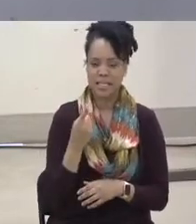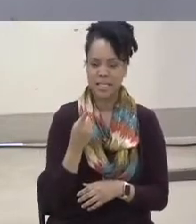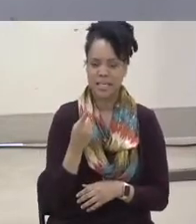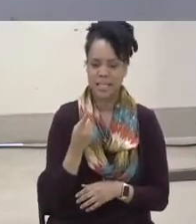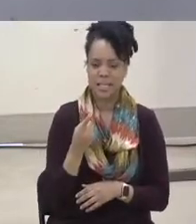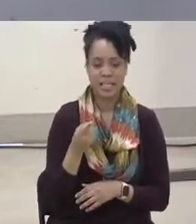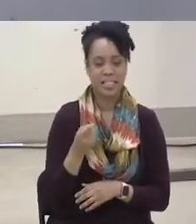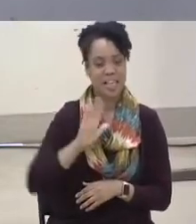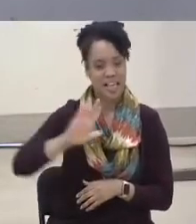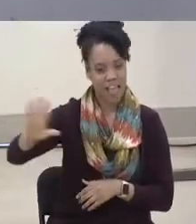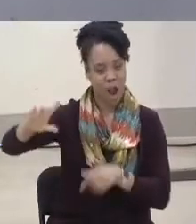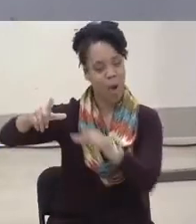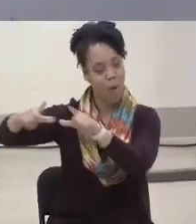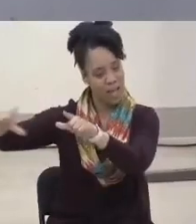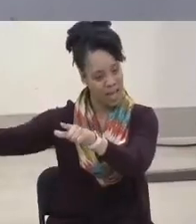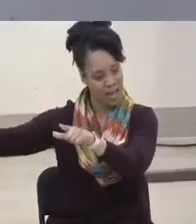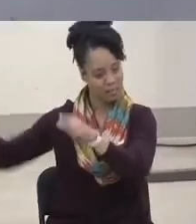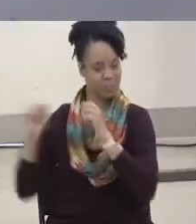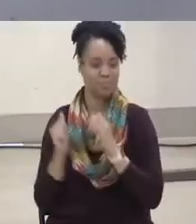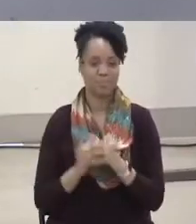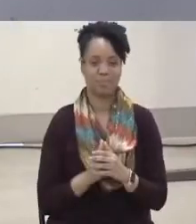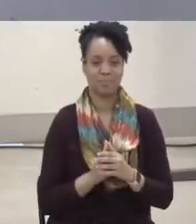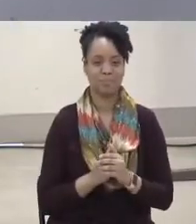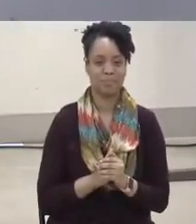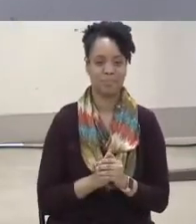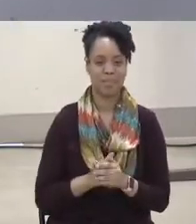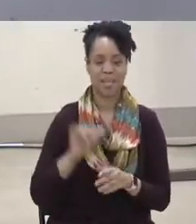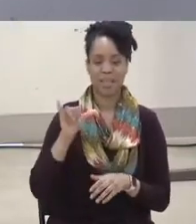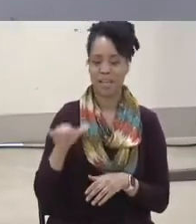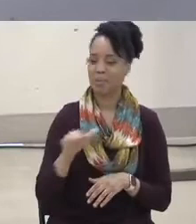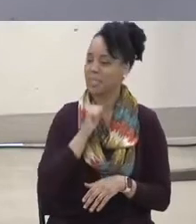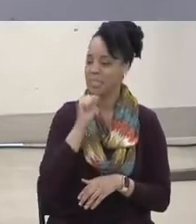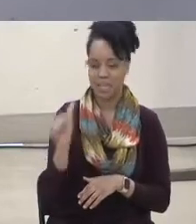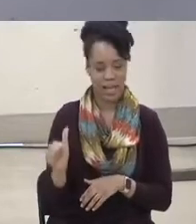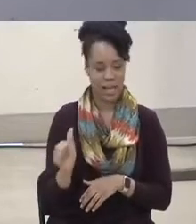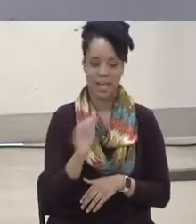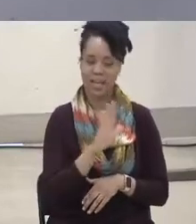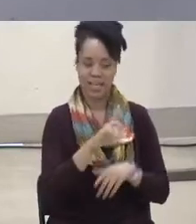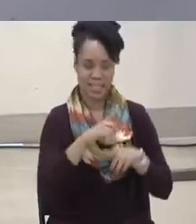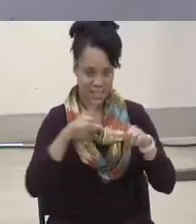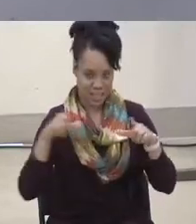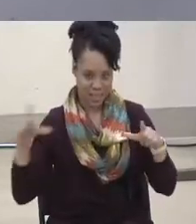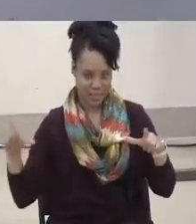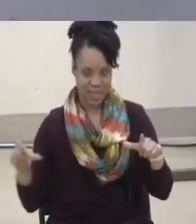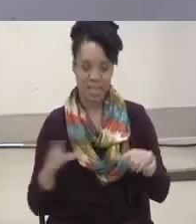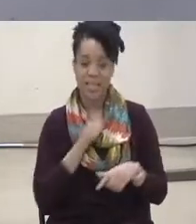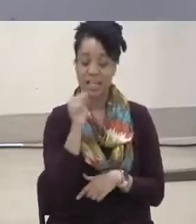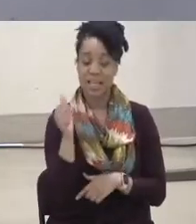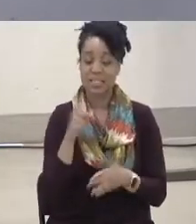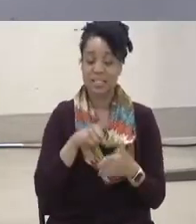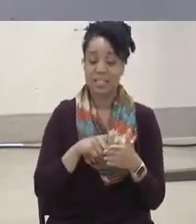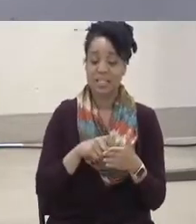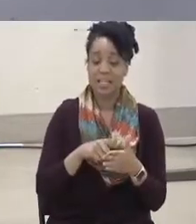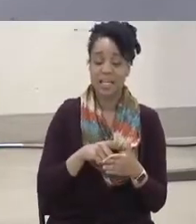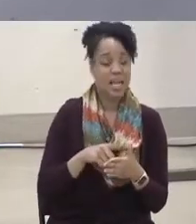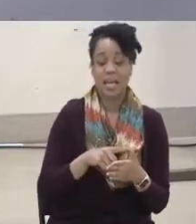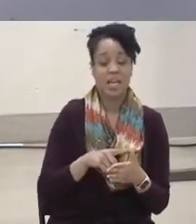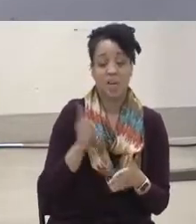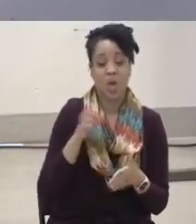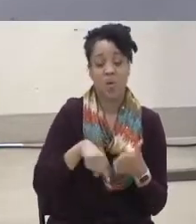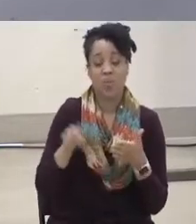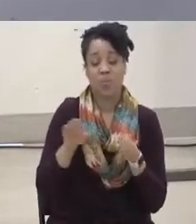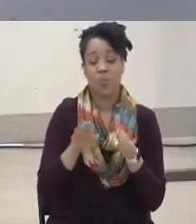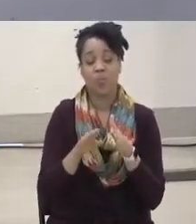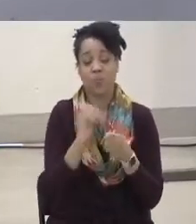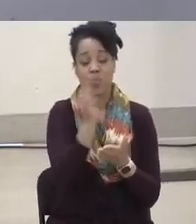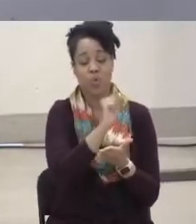their language, Él dijo que era el lenguaje de ellos, de that aquellos, wasn't his language. que no era su And that's lenguaje. not what he wrote the book of Acts in.